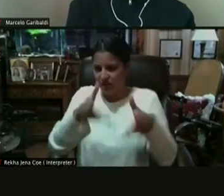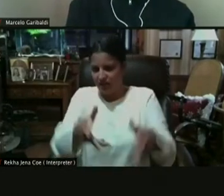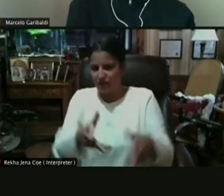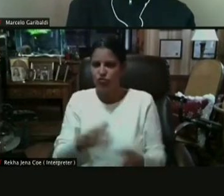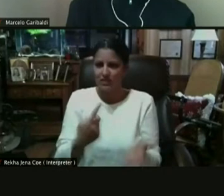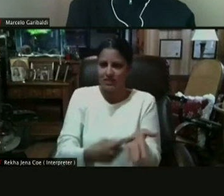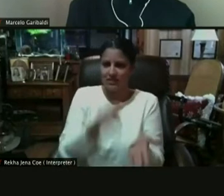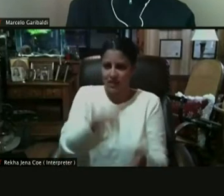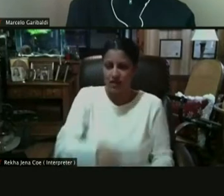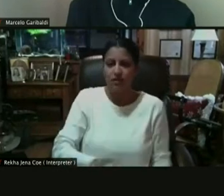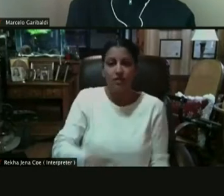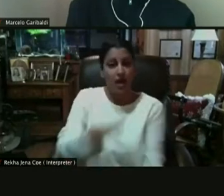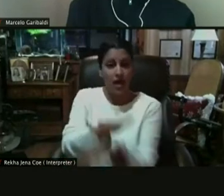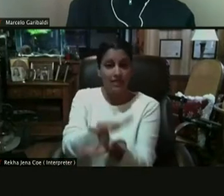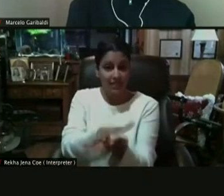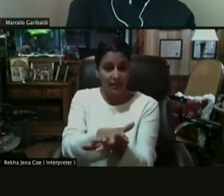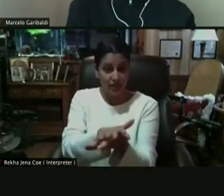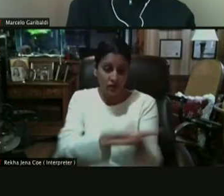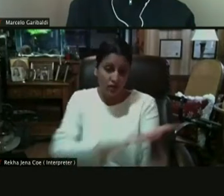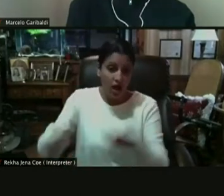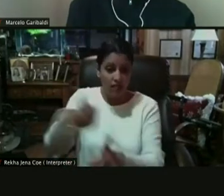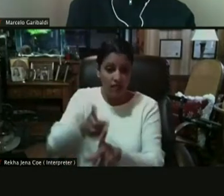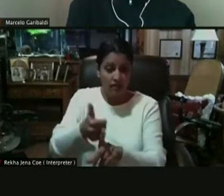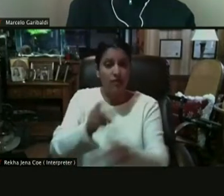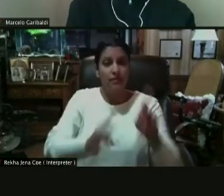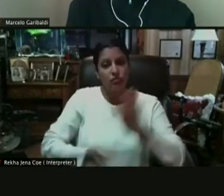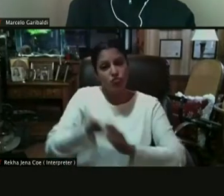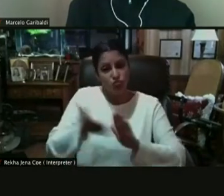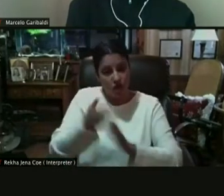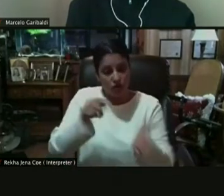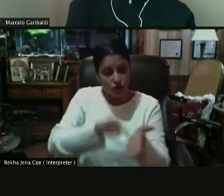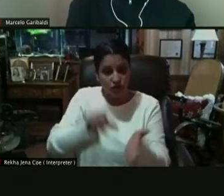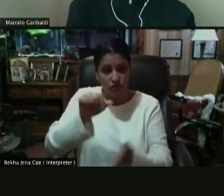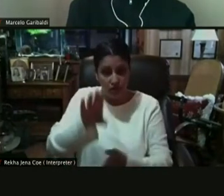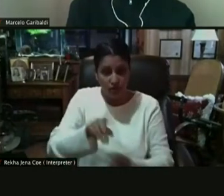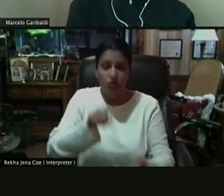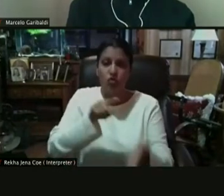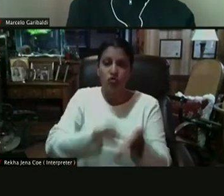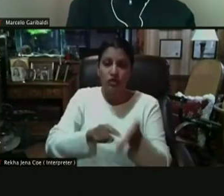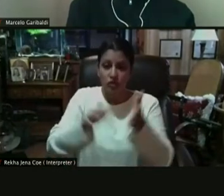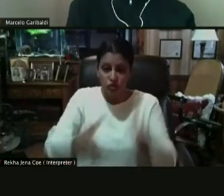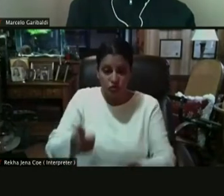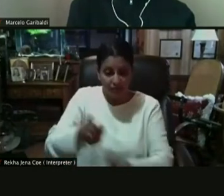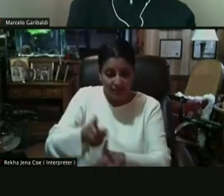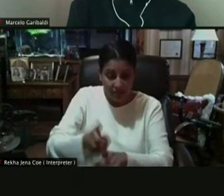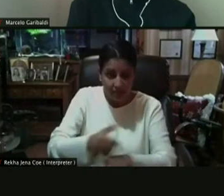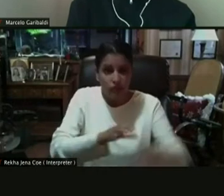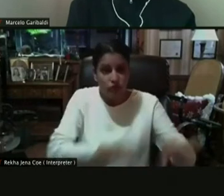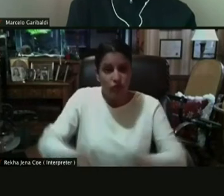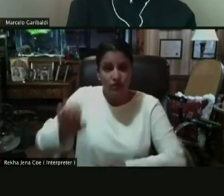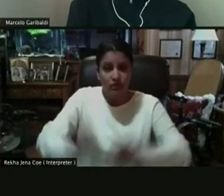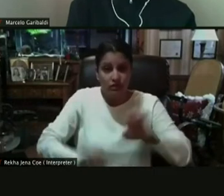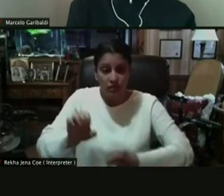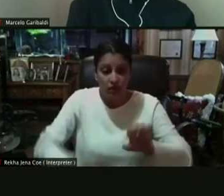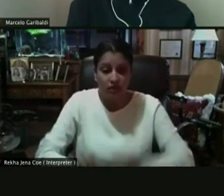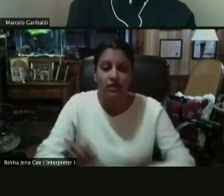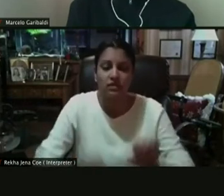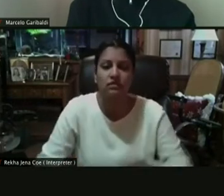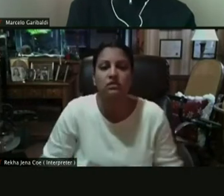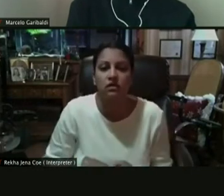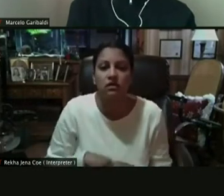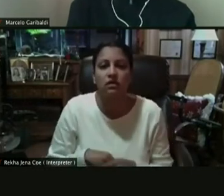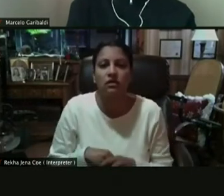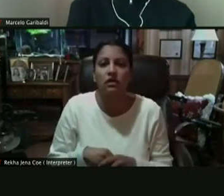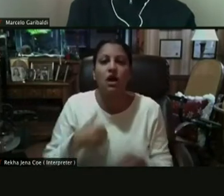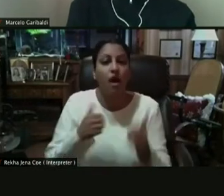academia, you know, there is those of us who are running the research labs. There's the actual researchers doing the experiments. So I don't actually go into the lab very much anymore.